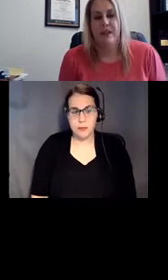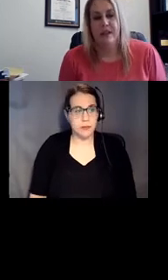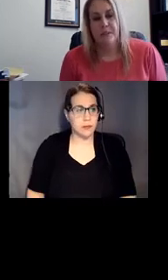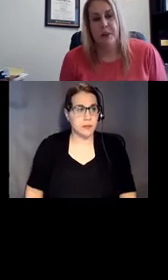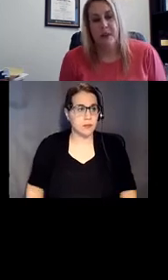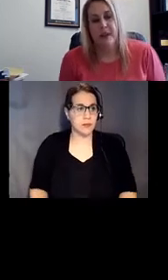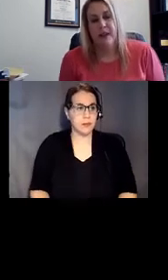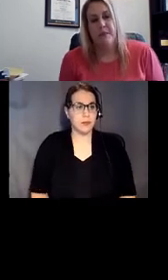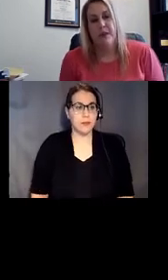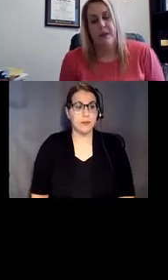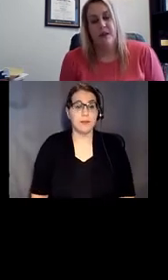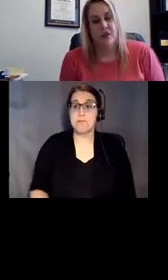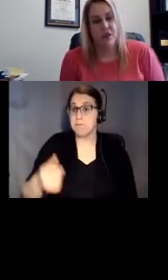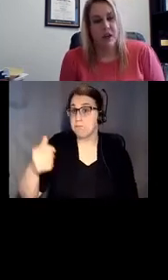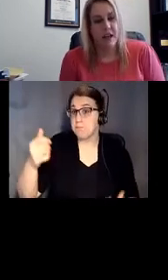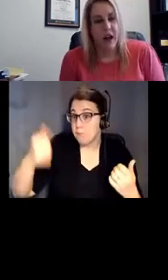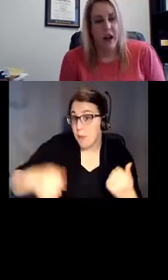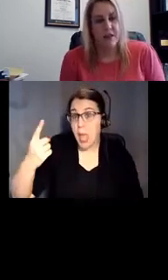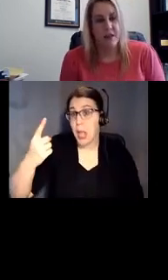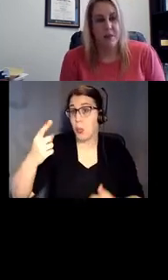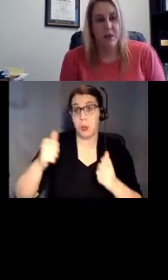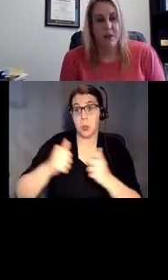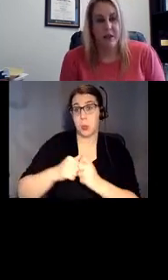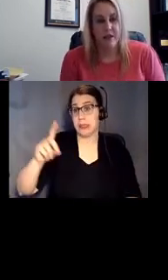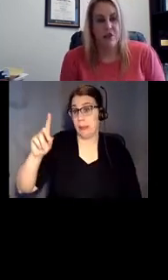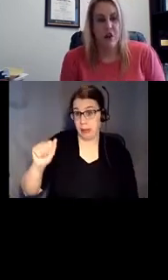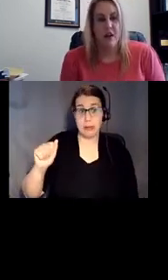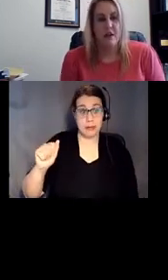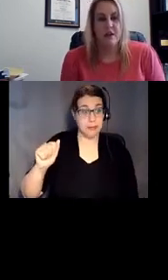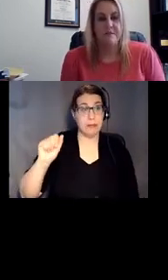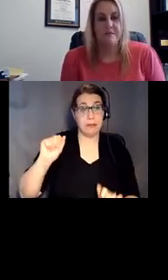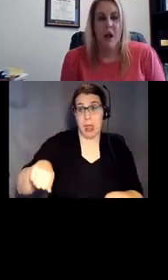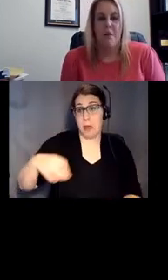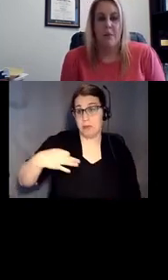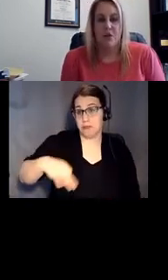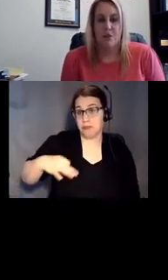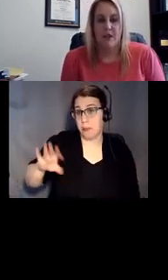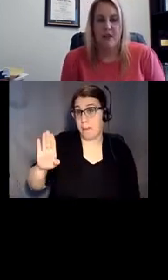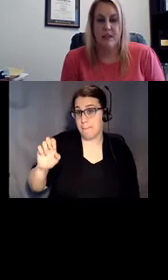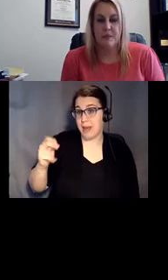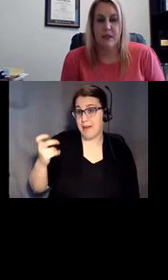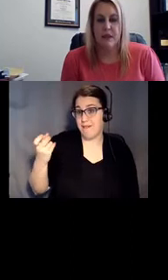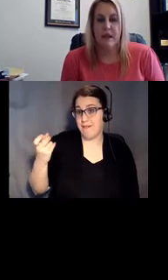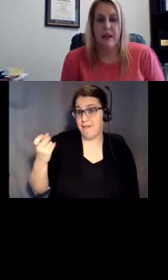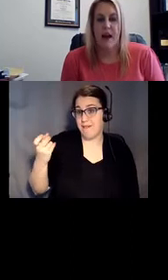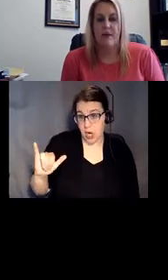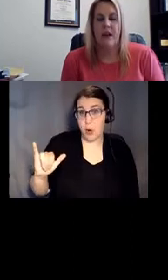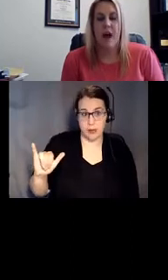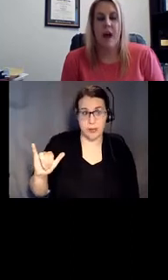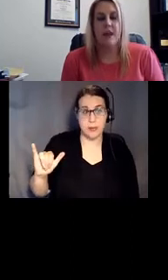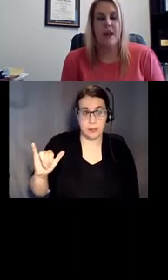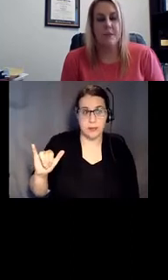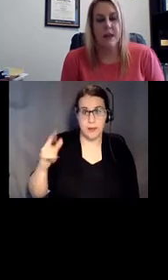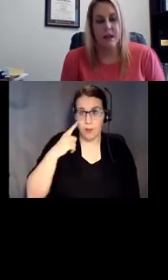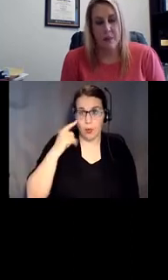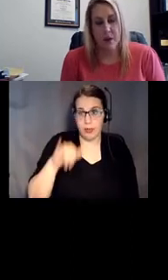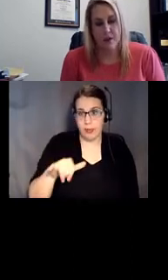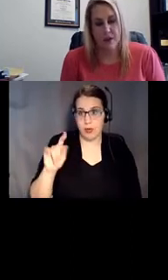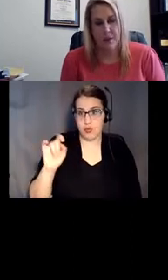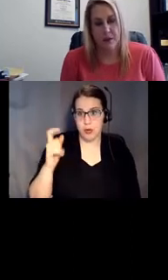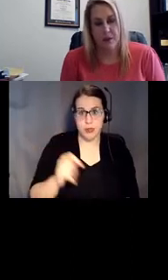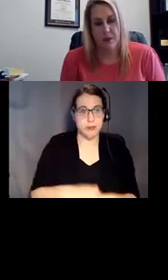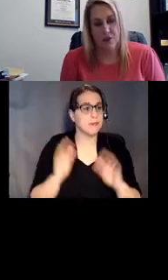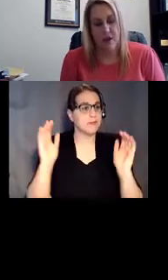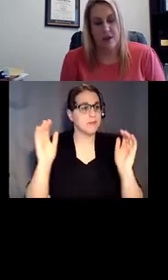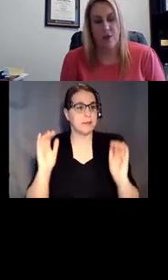Anyone with a disability can be the beneficiary of a supplemental needs trust. A person with a disability can have an unlimited number